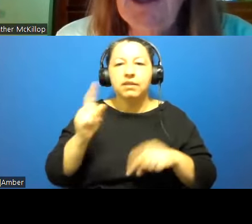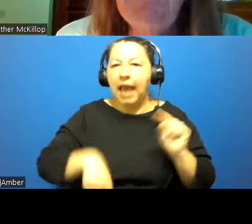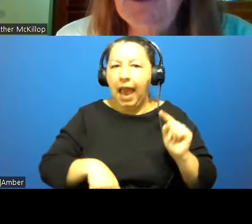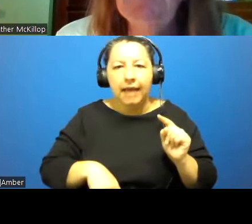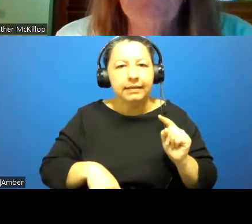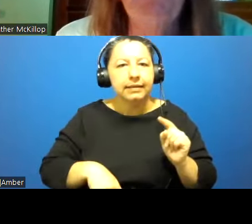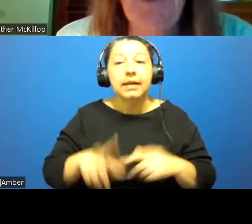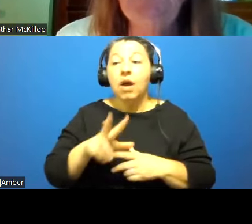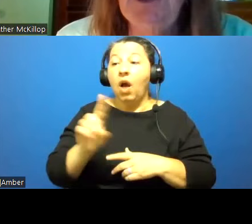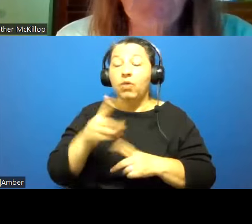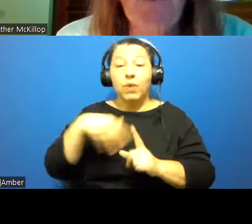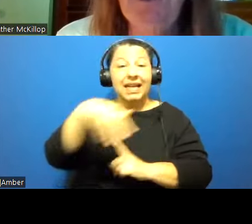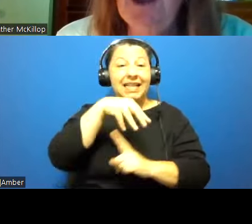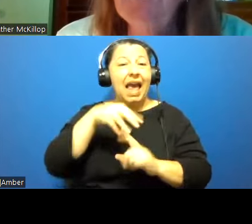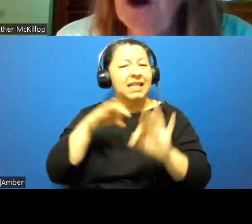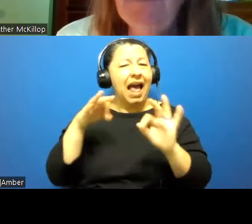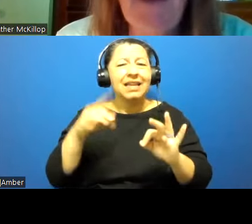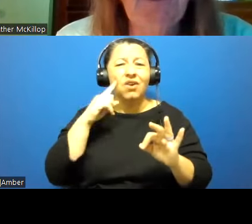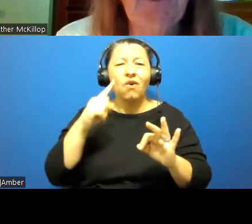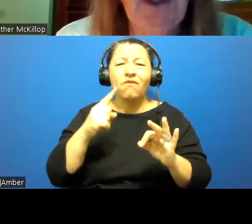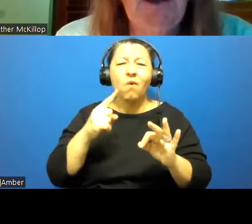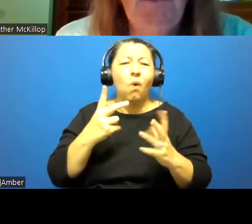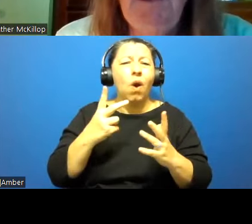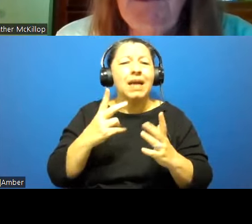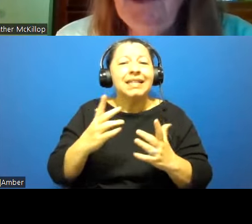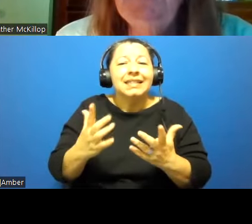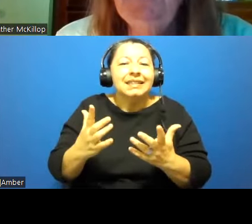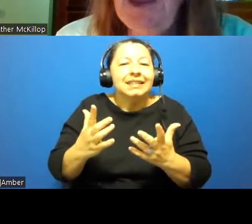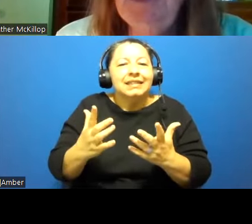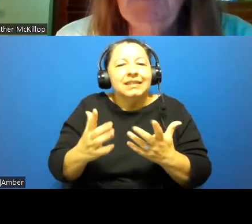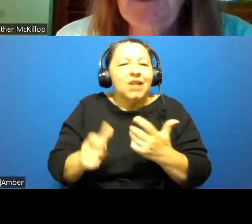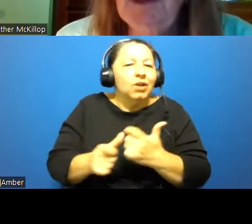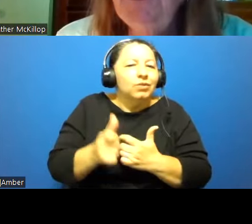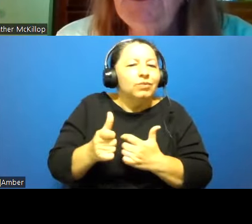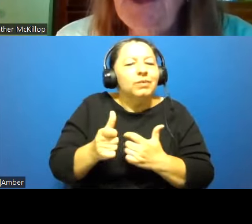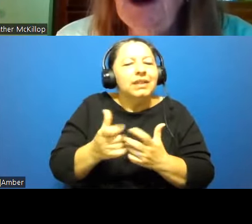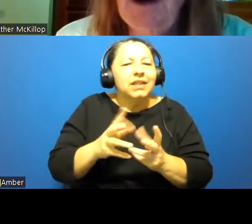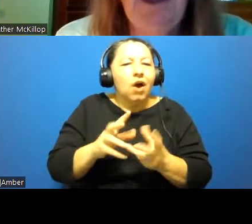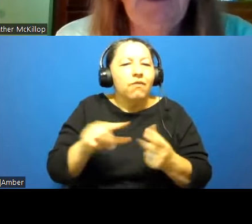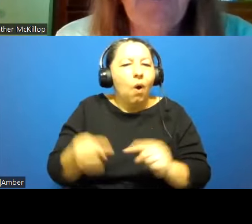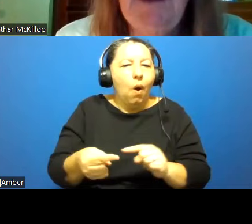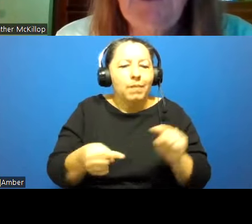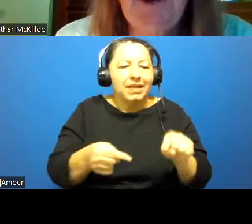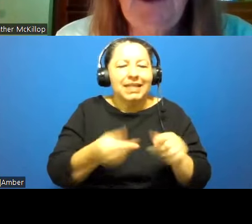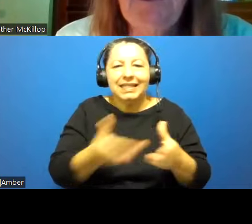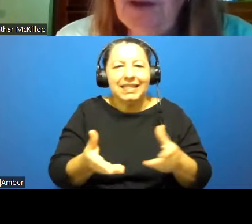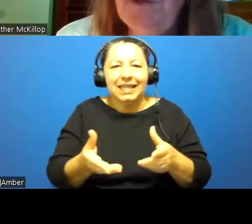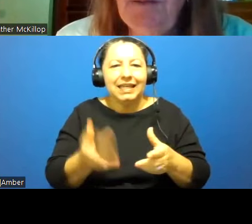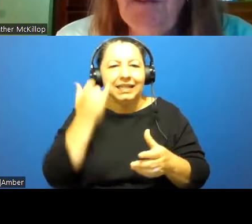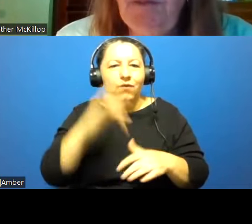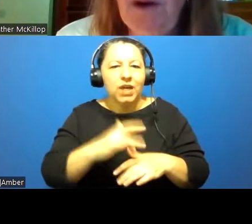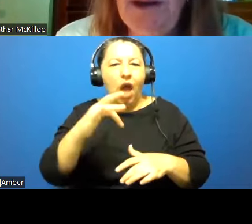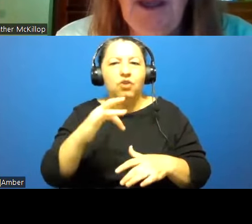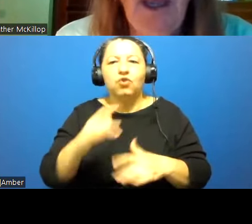is ideal for fragile or waterlogged artifacts where you need to scan them close to their excavation or